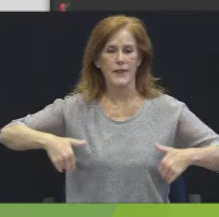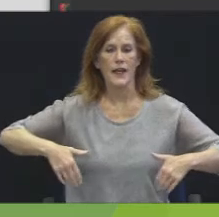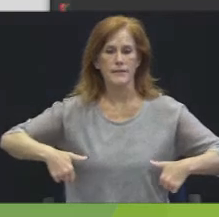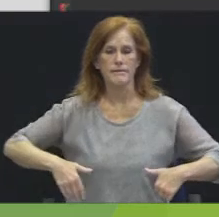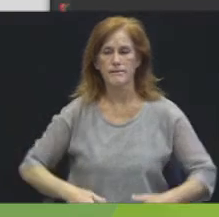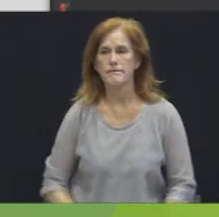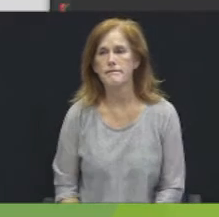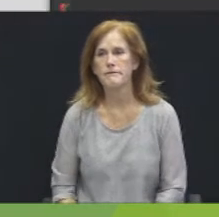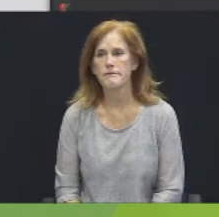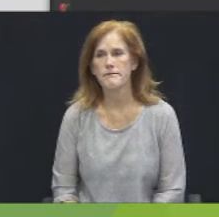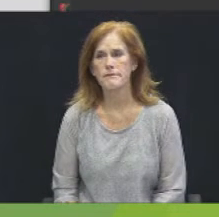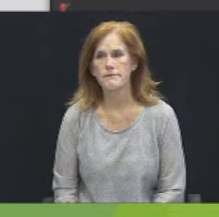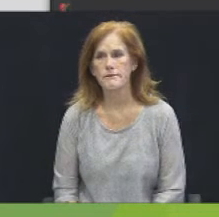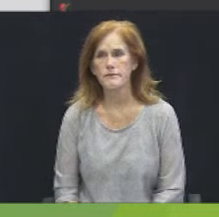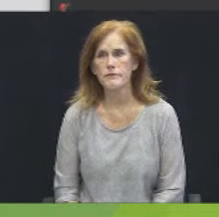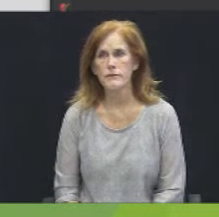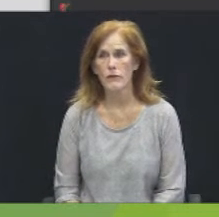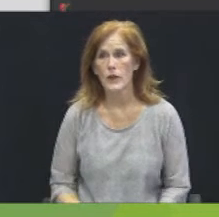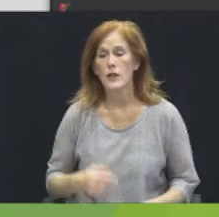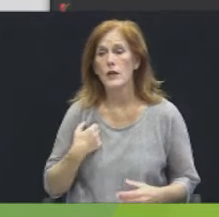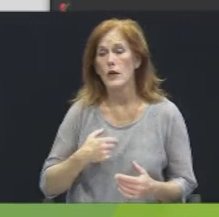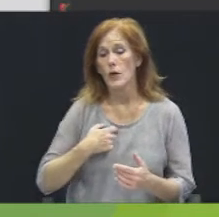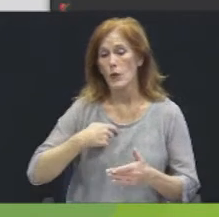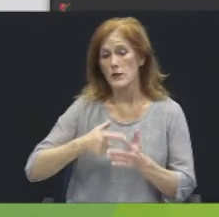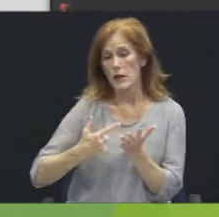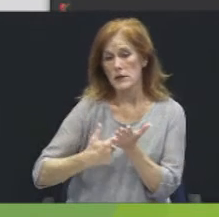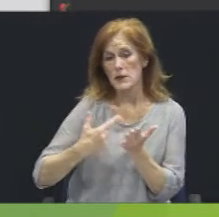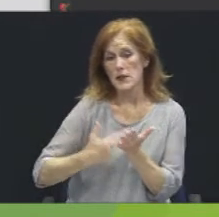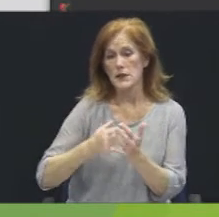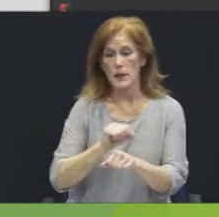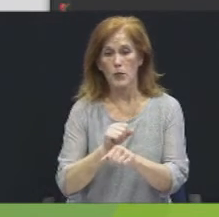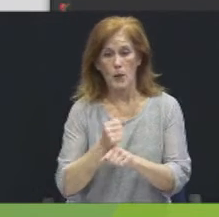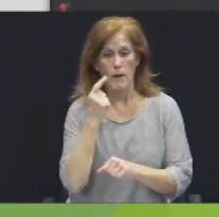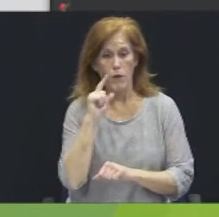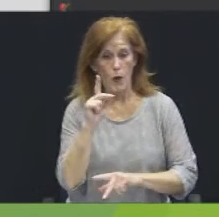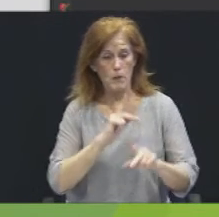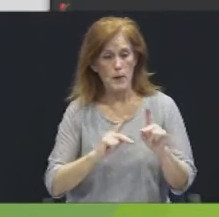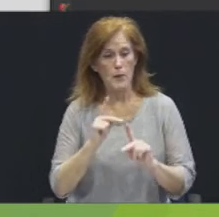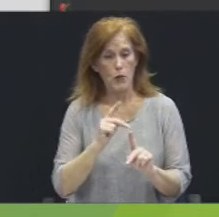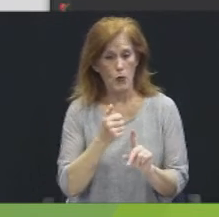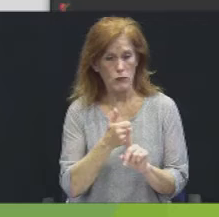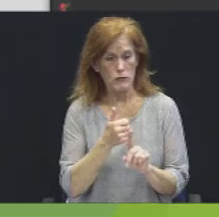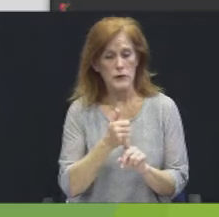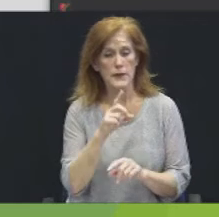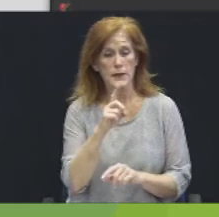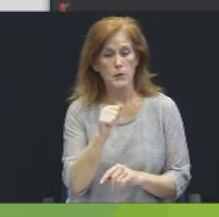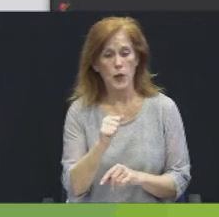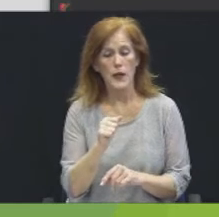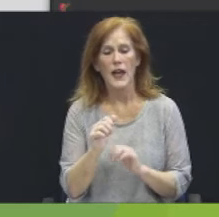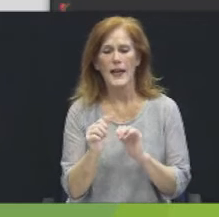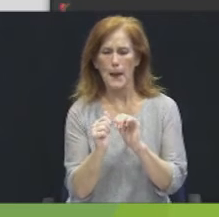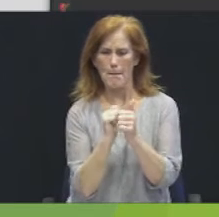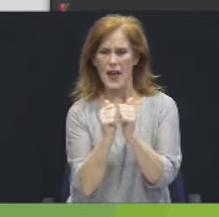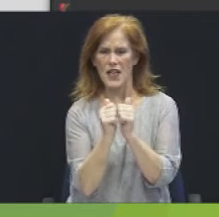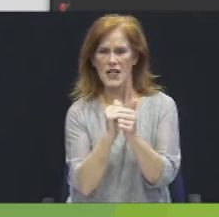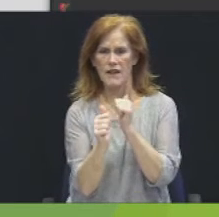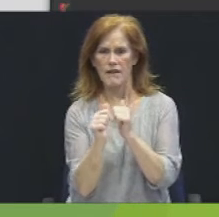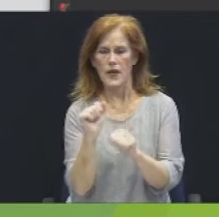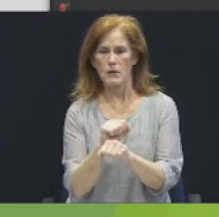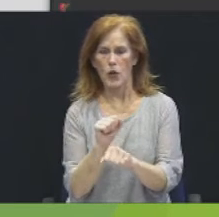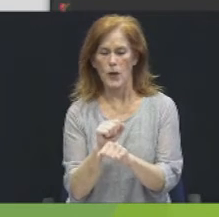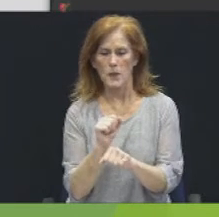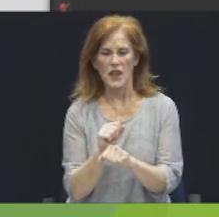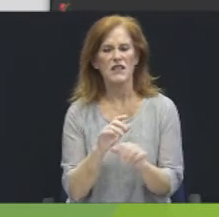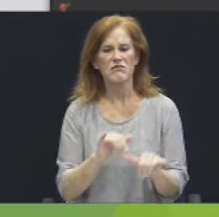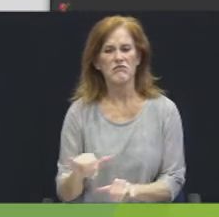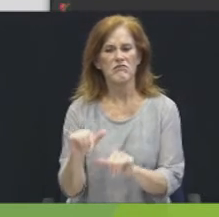So when we're talking about employment for people with disabilities, there's a lot of terms that come up. Competitive employment is the